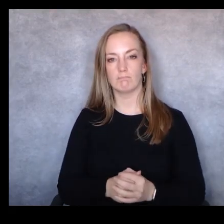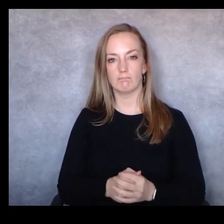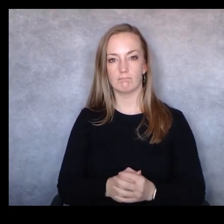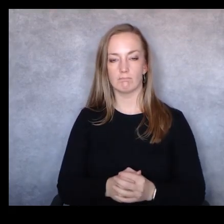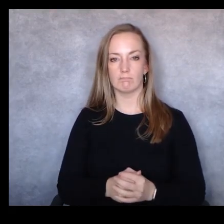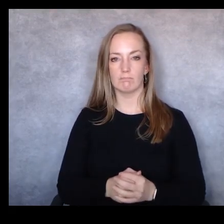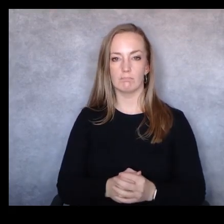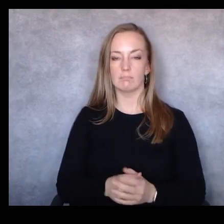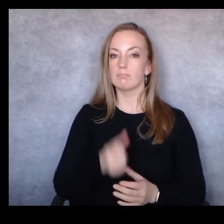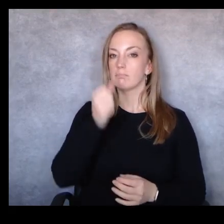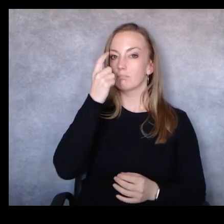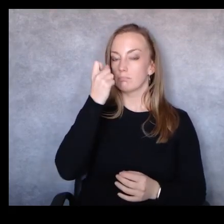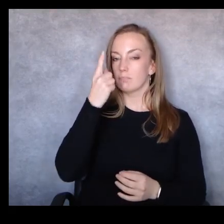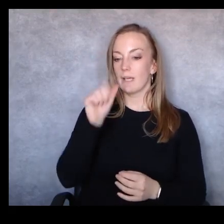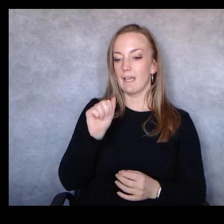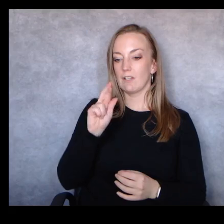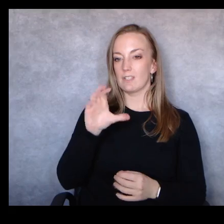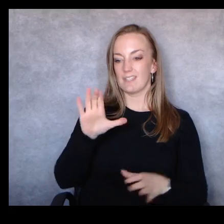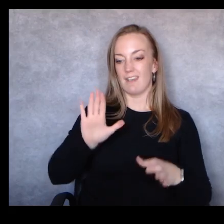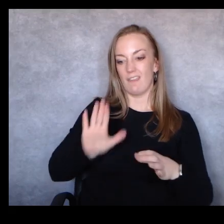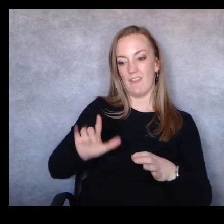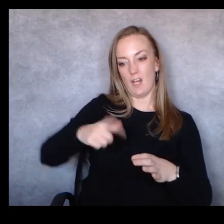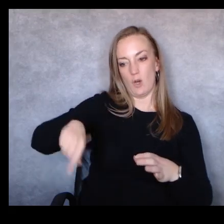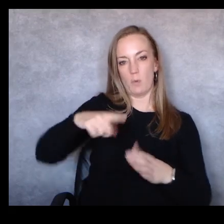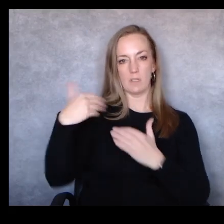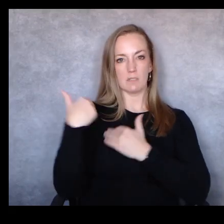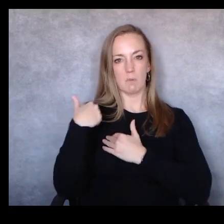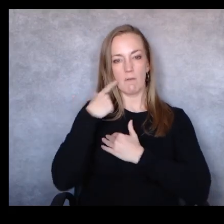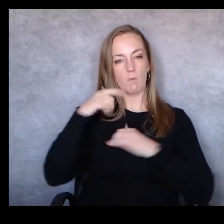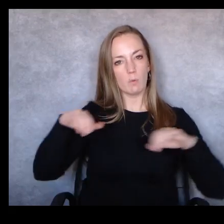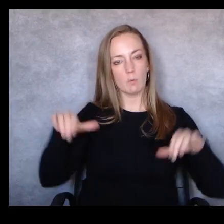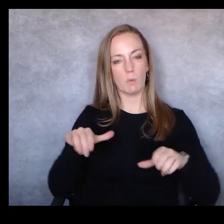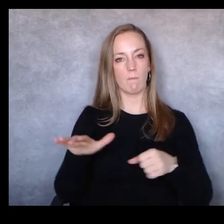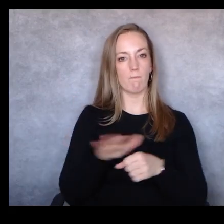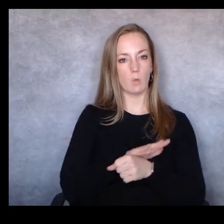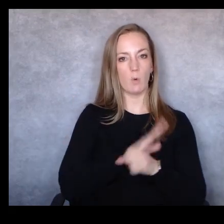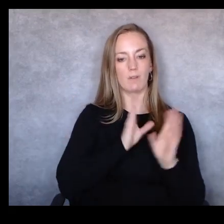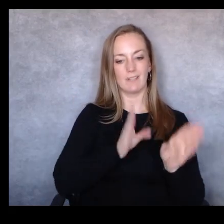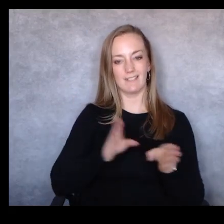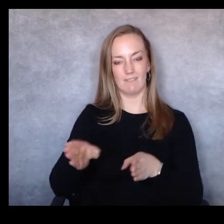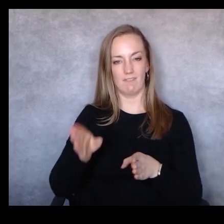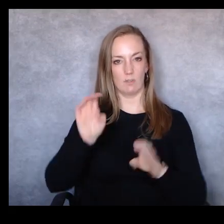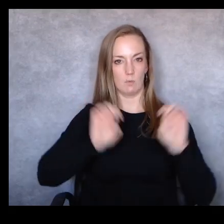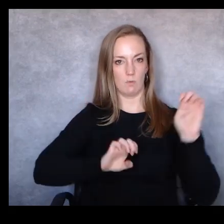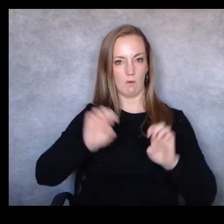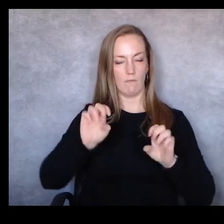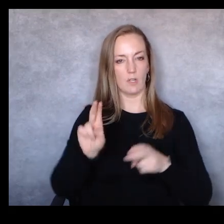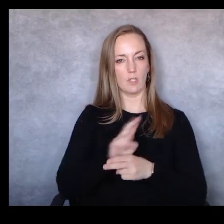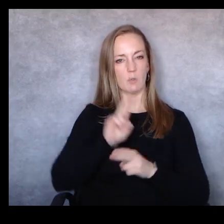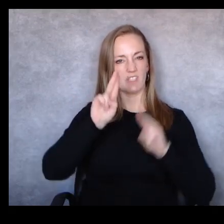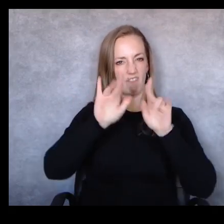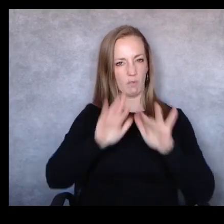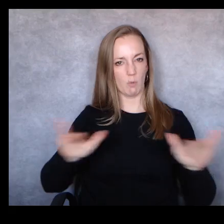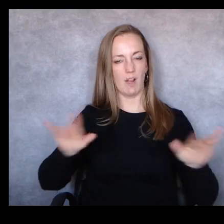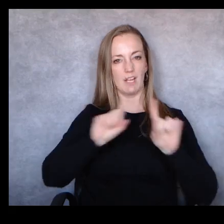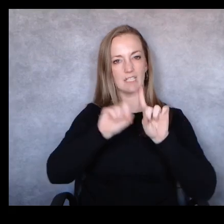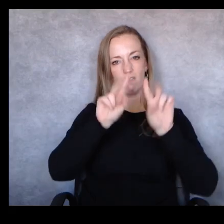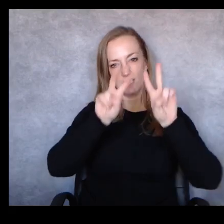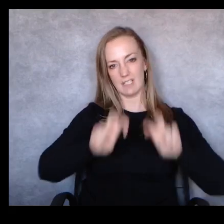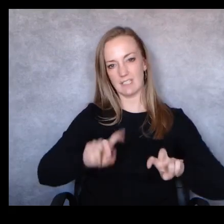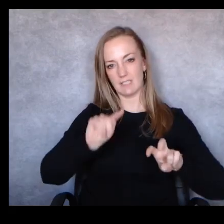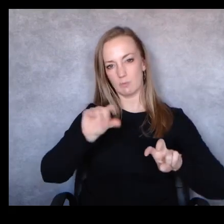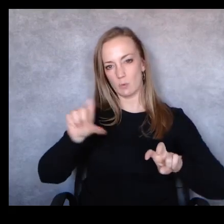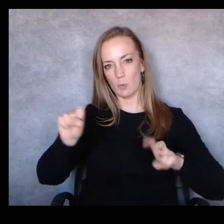It is the responsibility of the ARC to conduct a full and individual evaluation using a variety of assessment tools